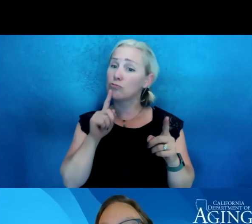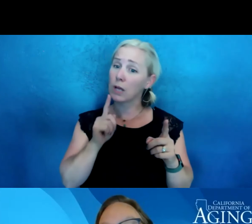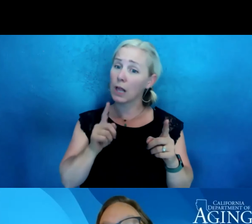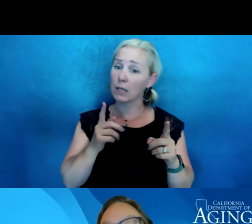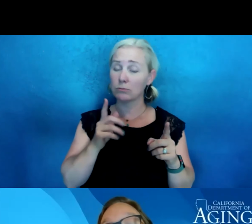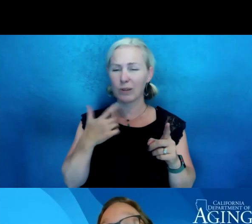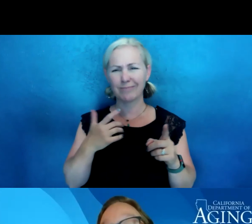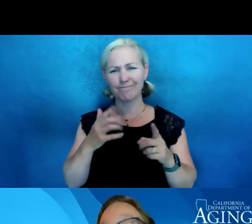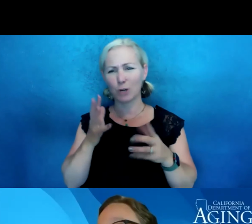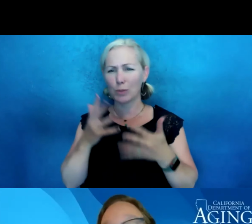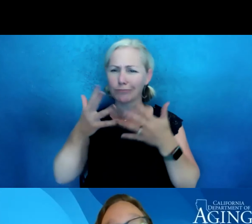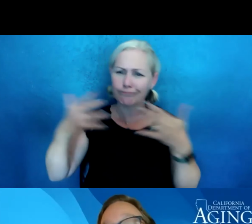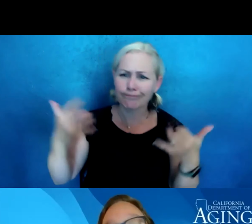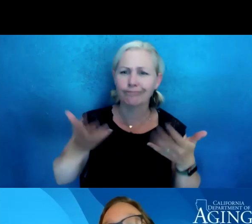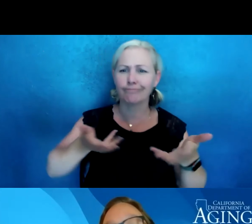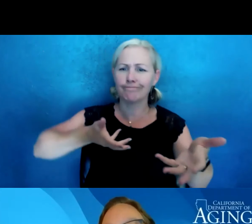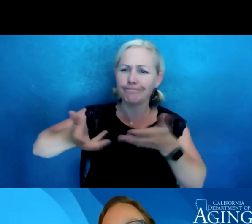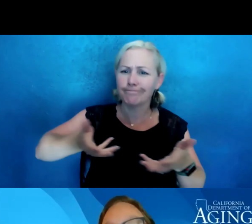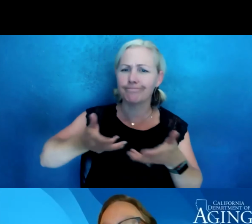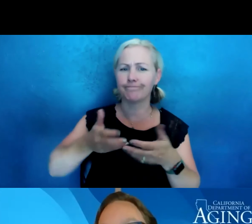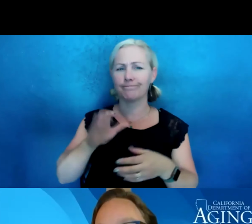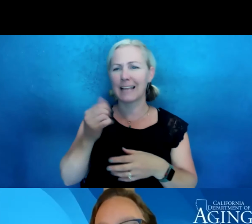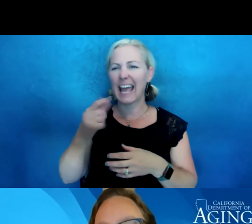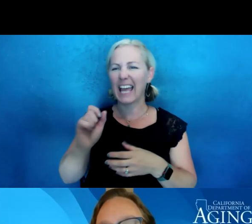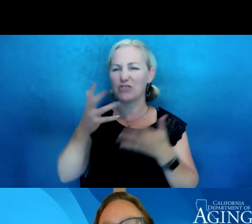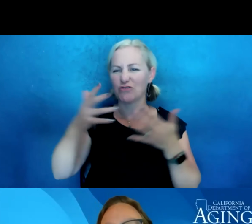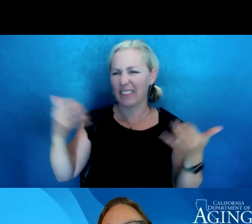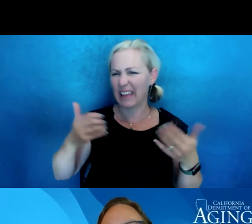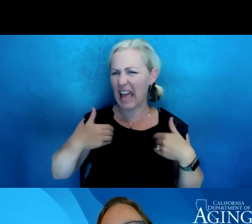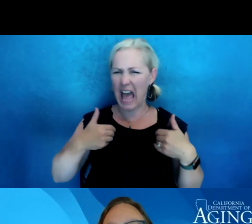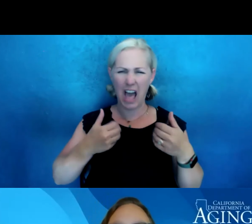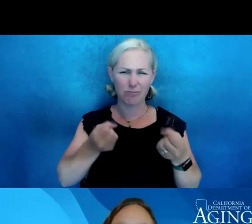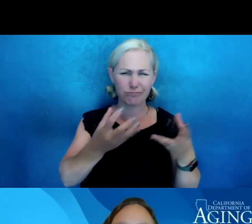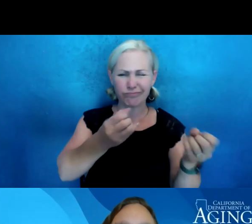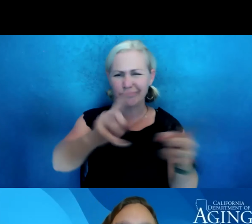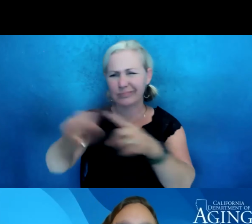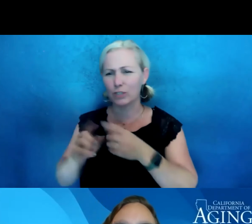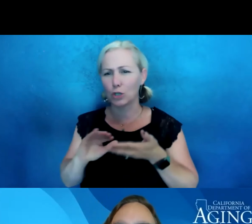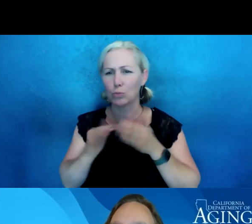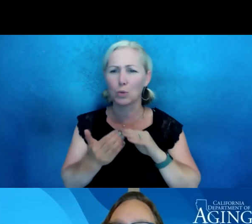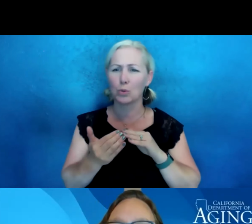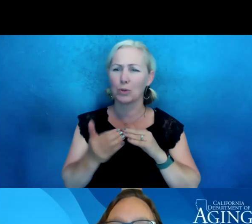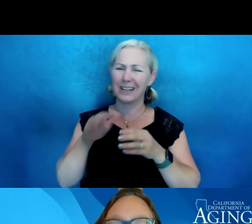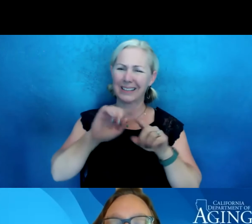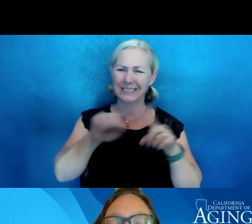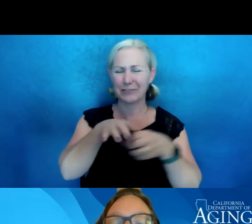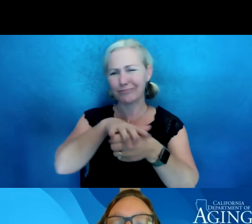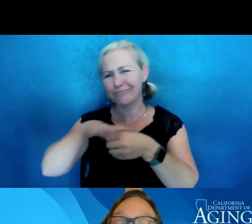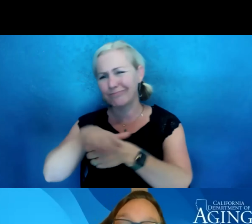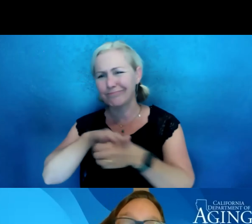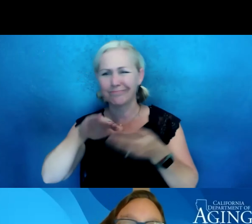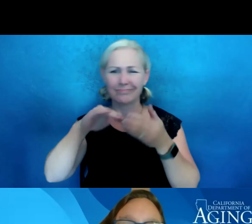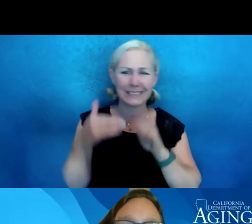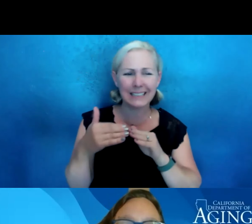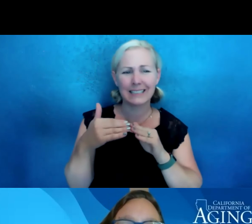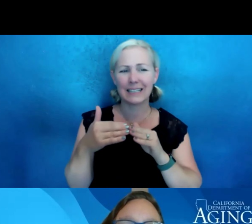age-friendly state. And that means in California, we are a state of multiple communities, of many regions, many cities, many counties. So